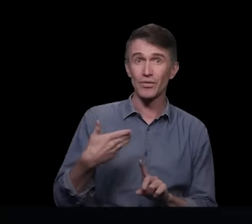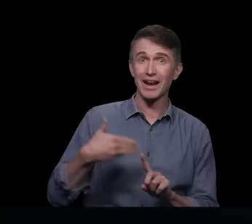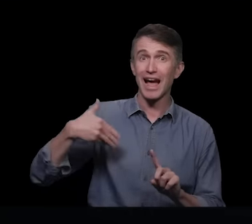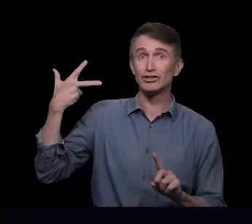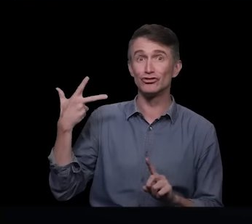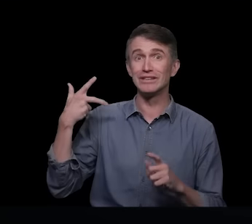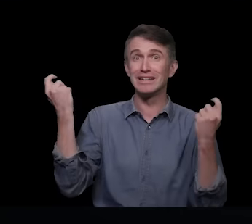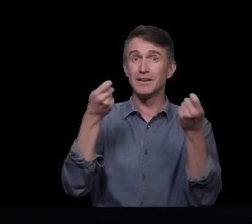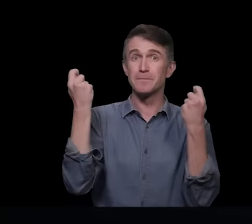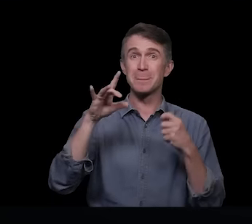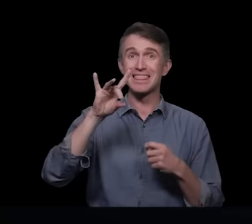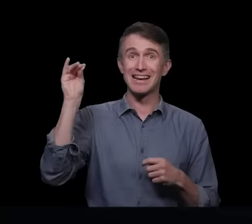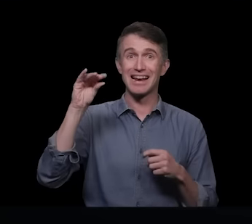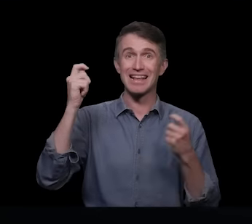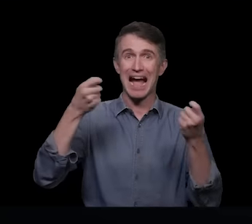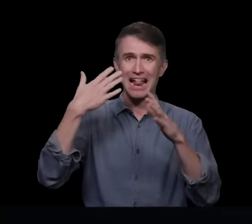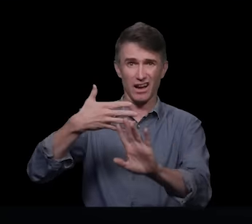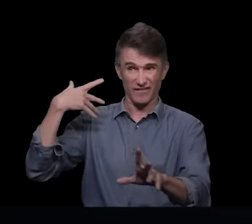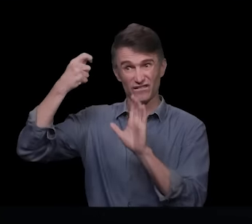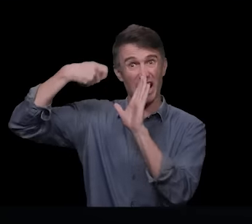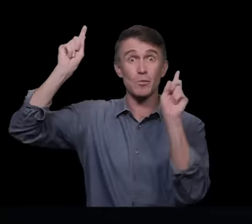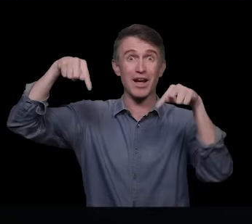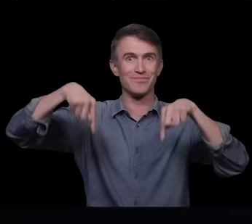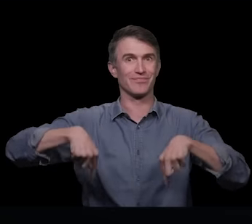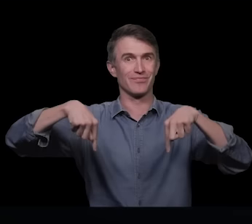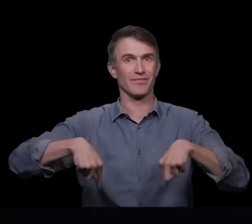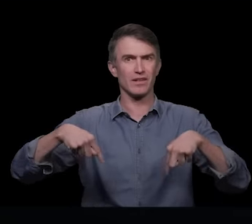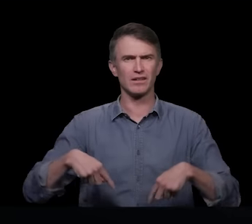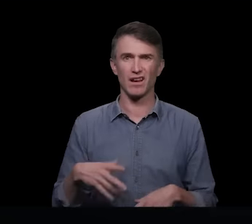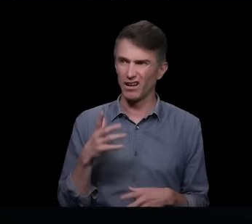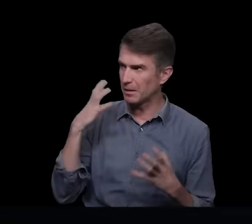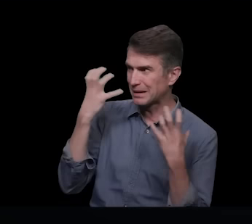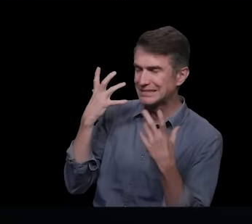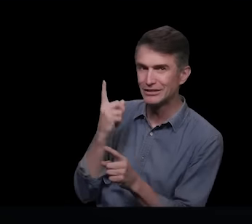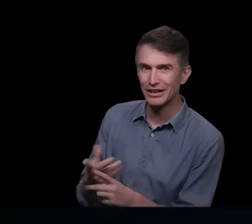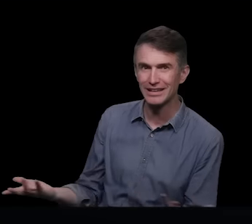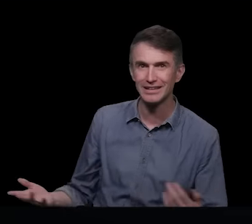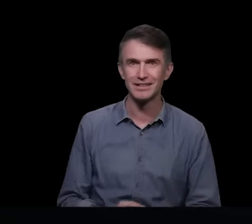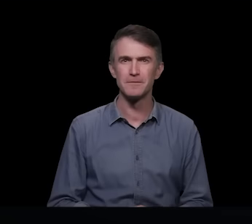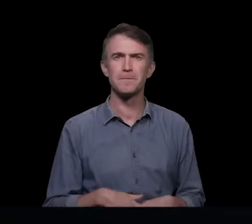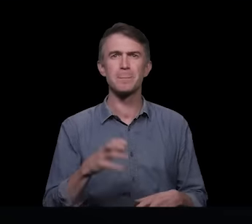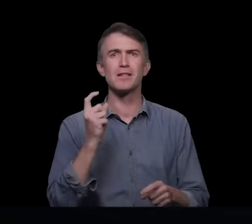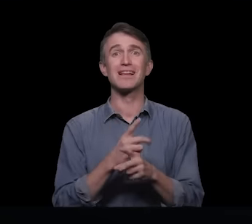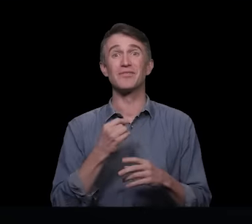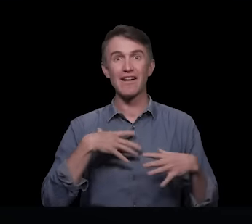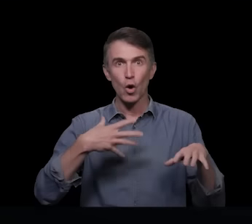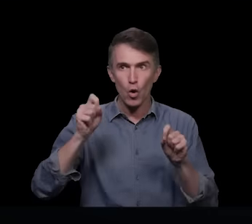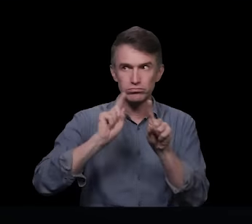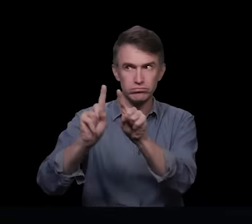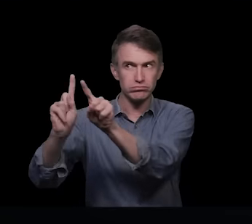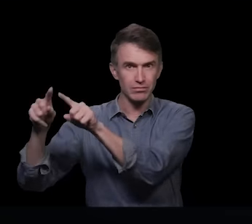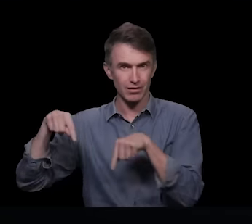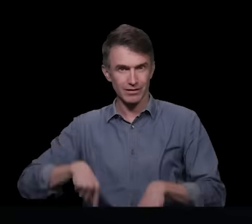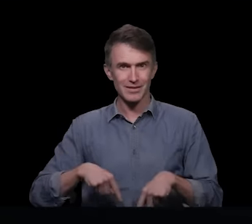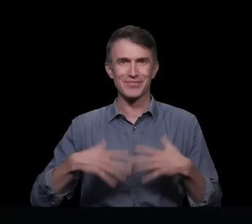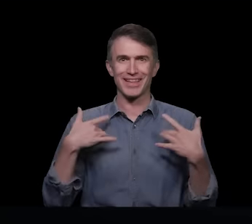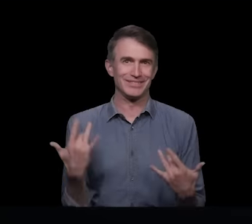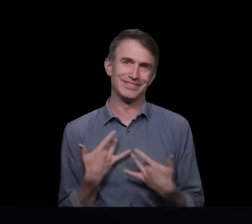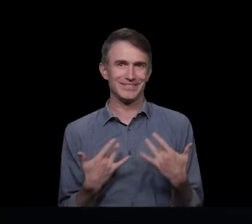AD galas were actually filmed here? How incredible is and that? I actually got to host the last two. Go, girl!